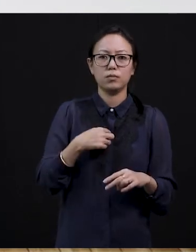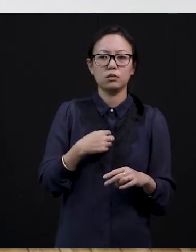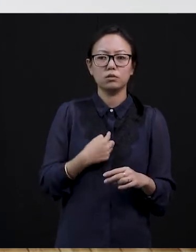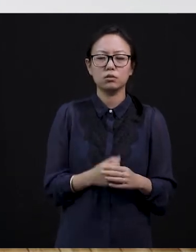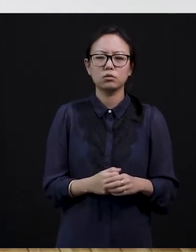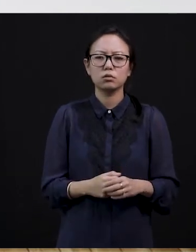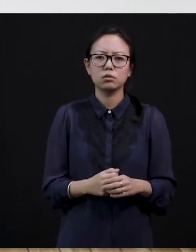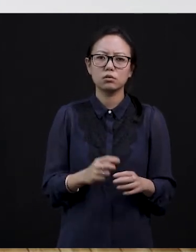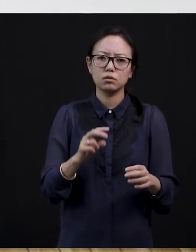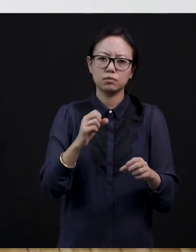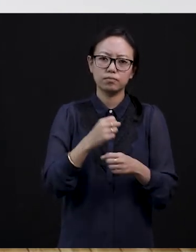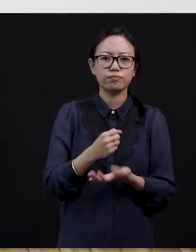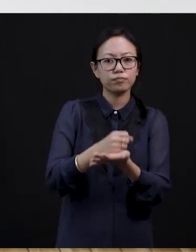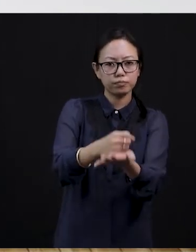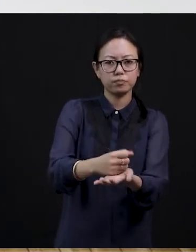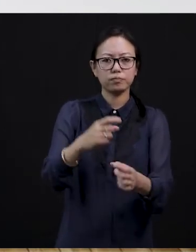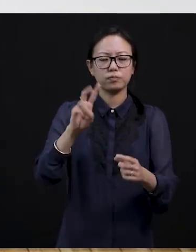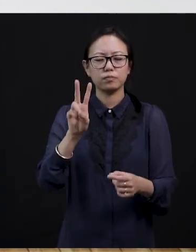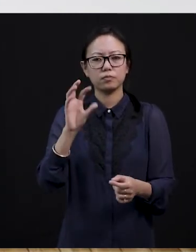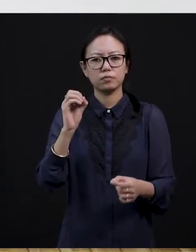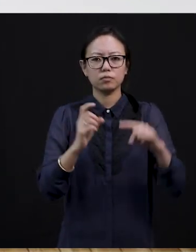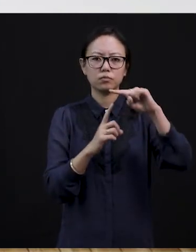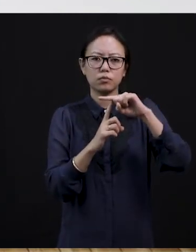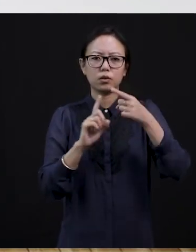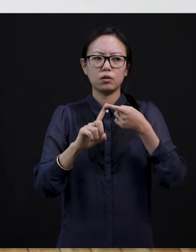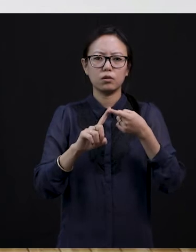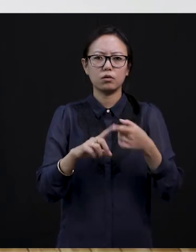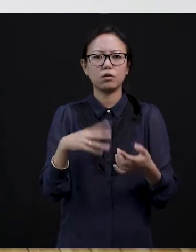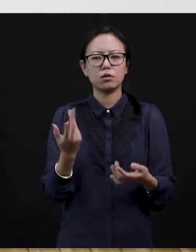process. So it is based on the